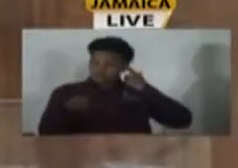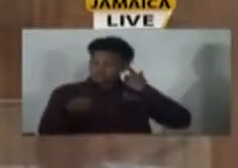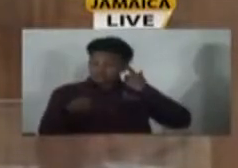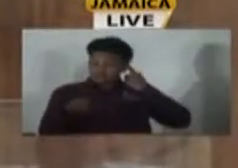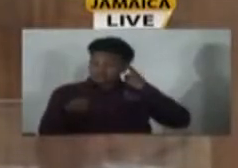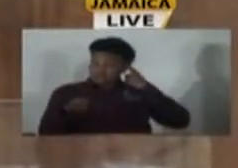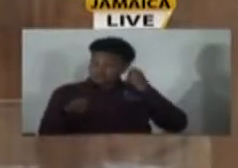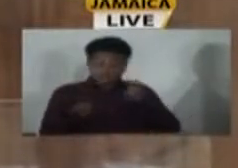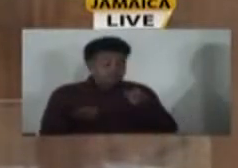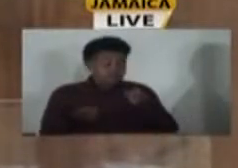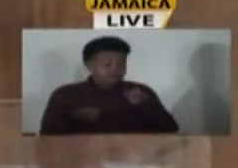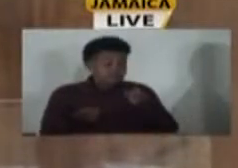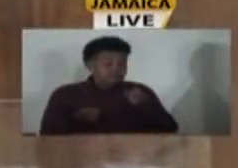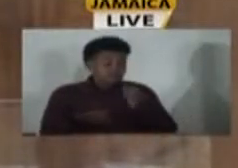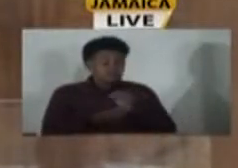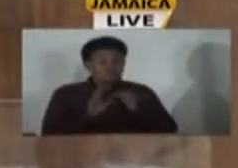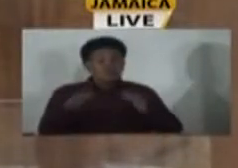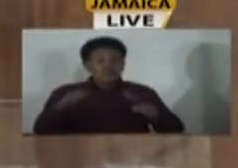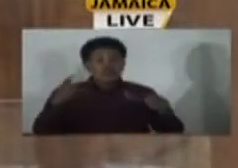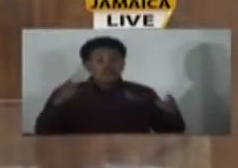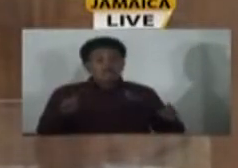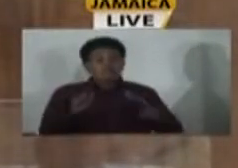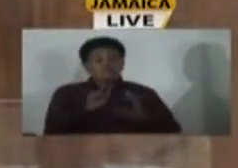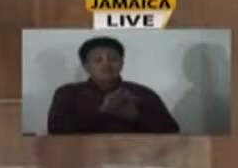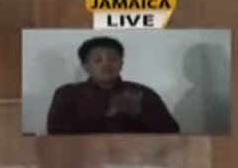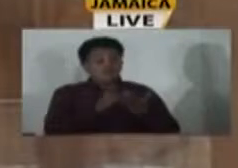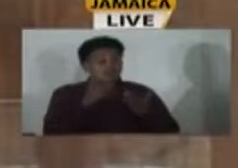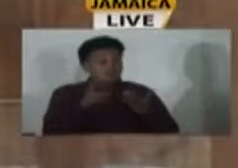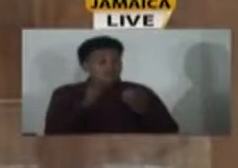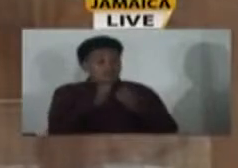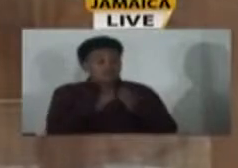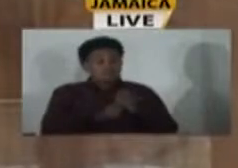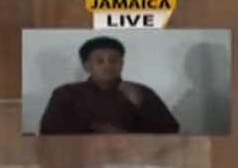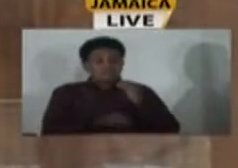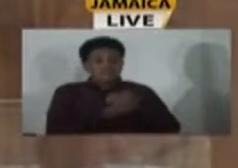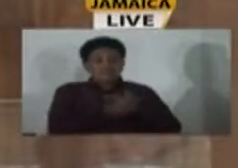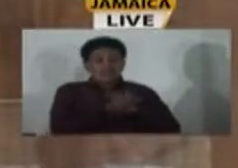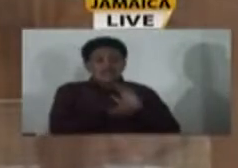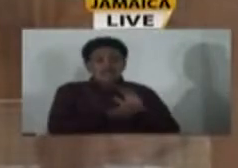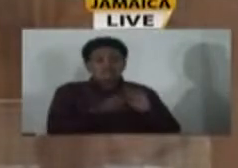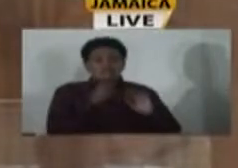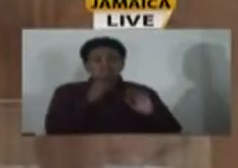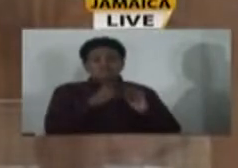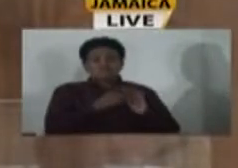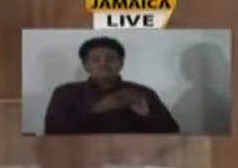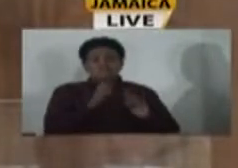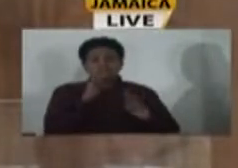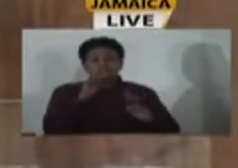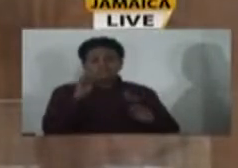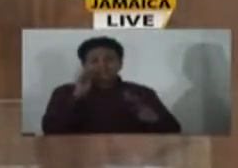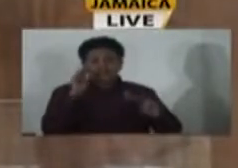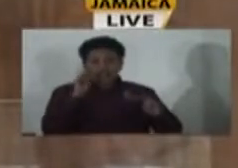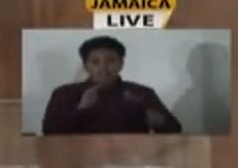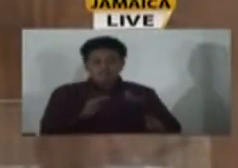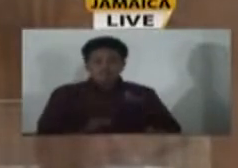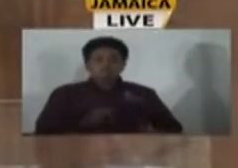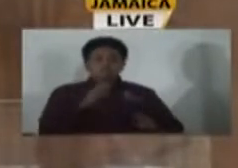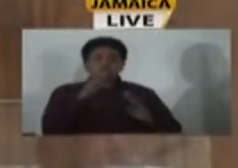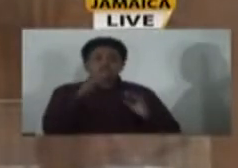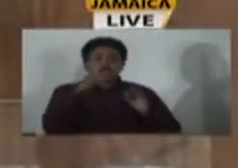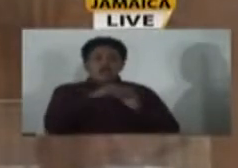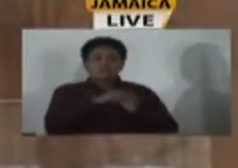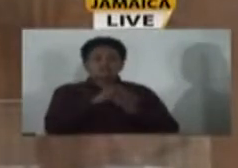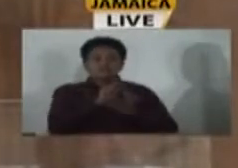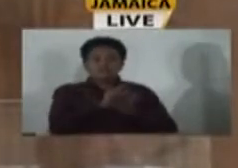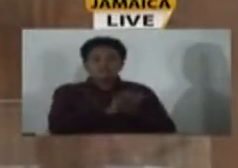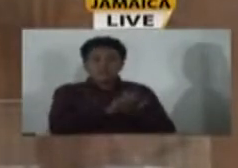place. We have a bill before us amending the Act in certain, really around the enforcement aspects of the Act.